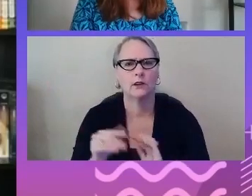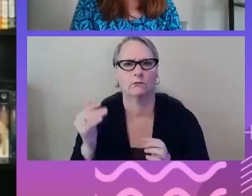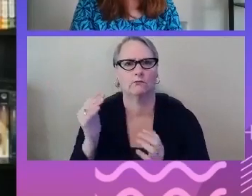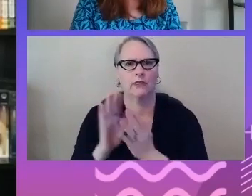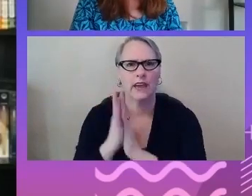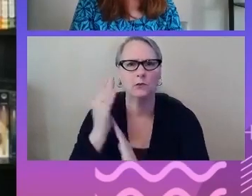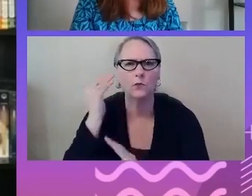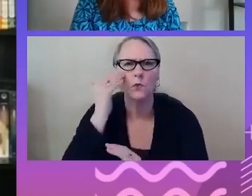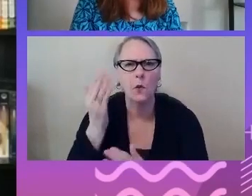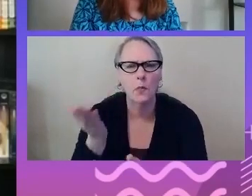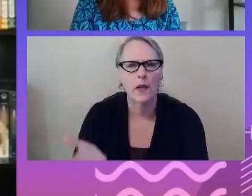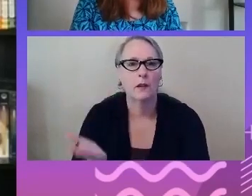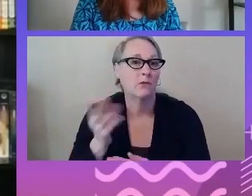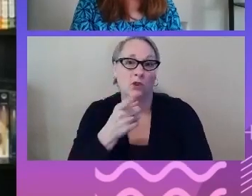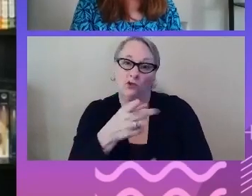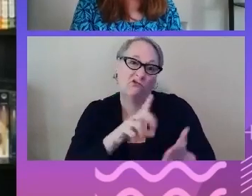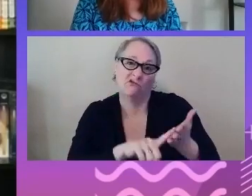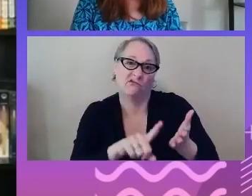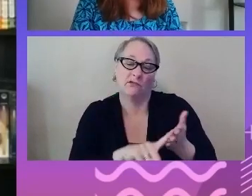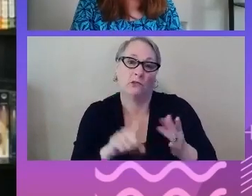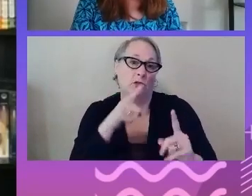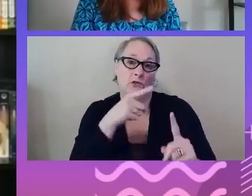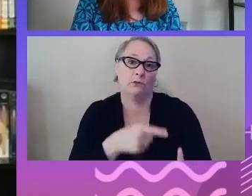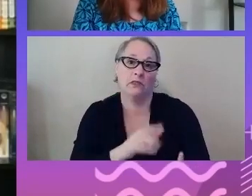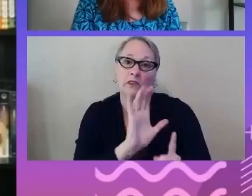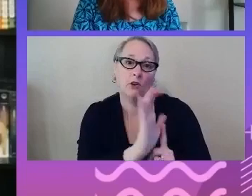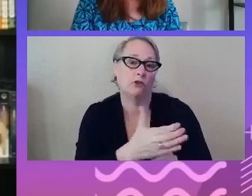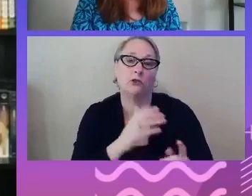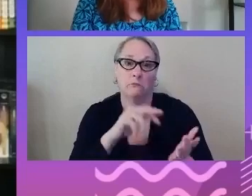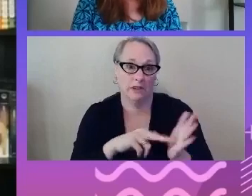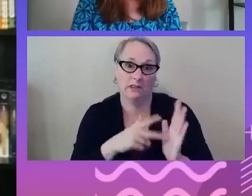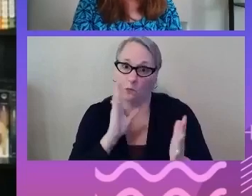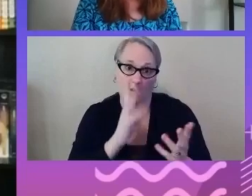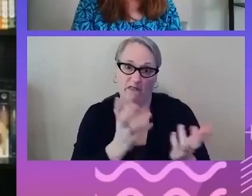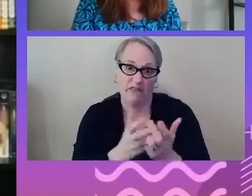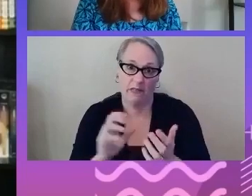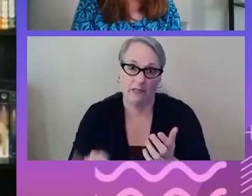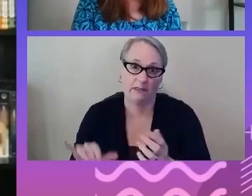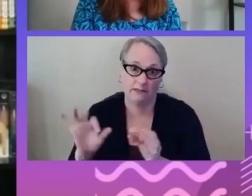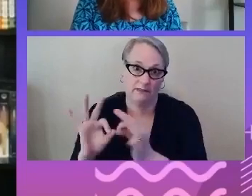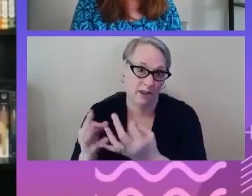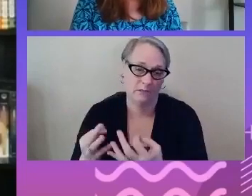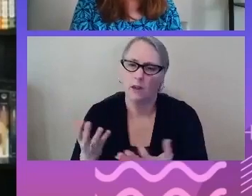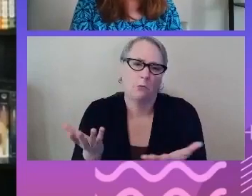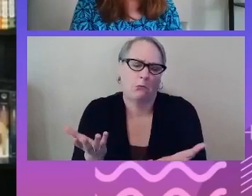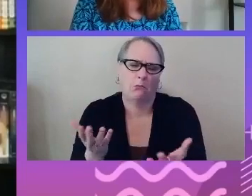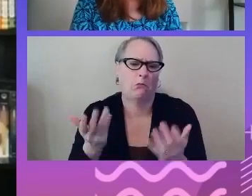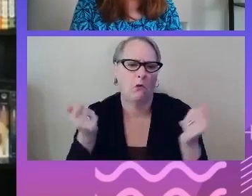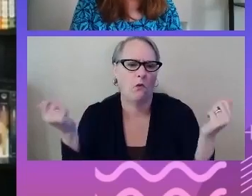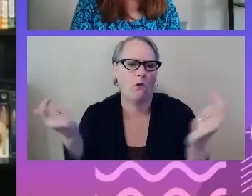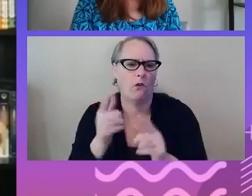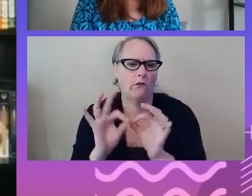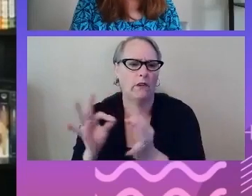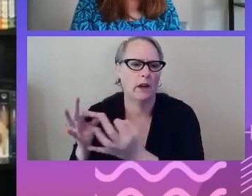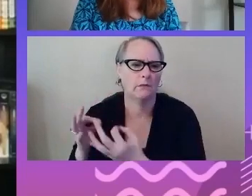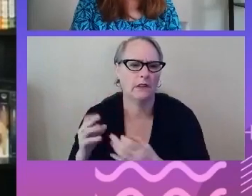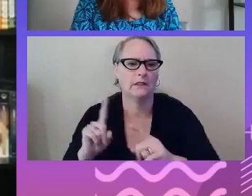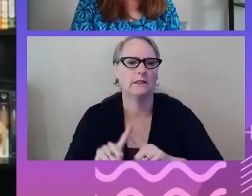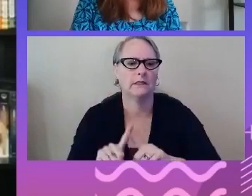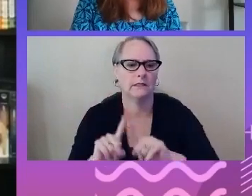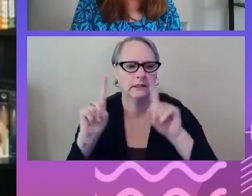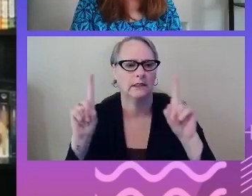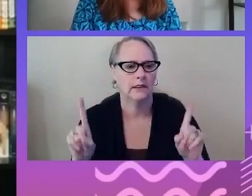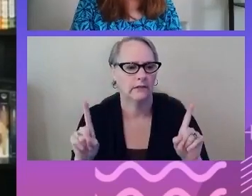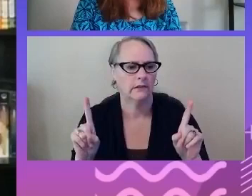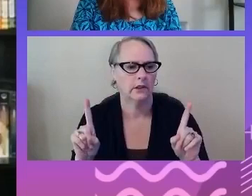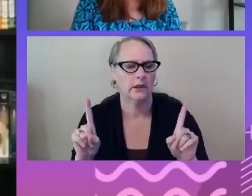research a specific culture doesn't mean that's going to fit each family in your classroom, because every family is still different. And so asking the child, now